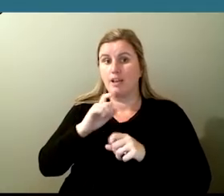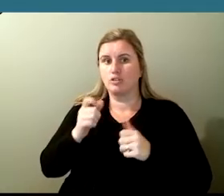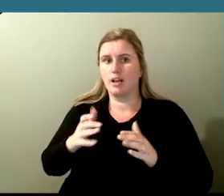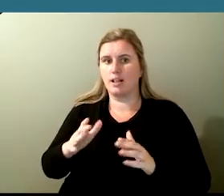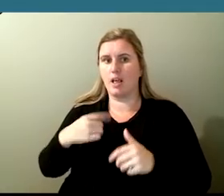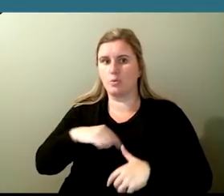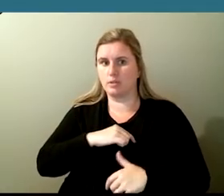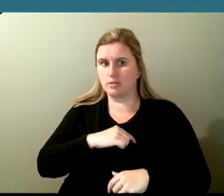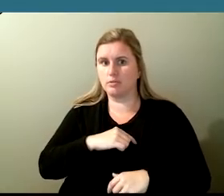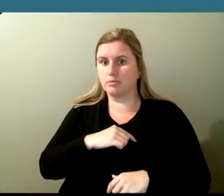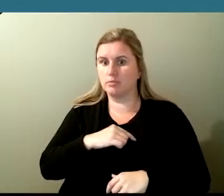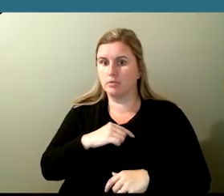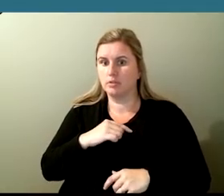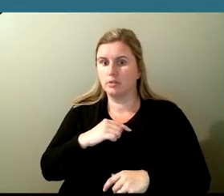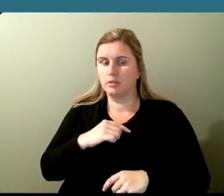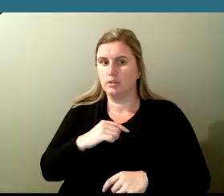us to,